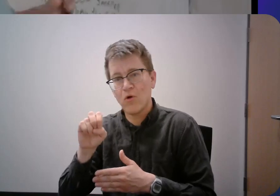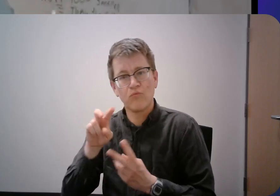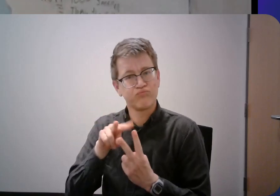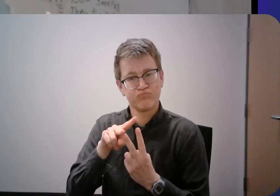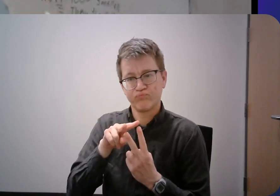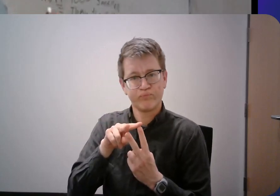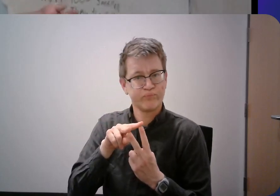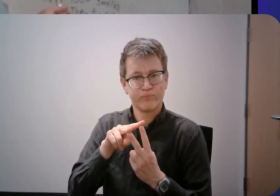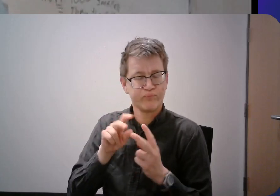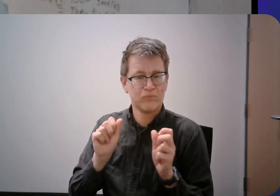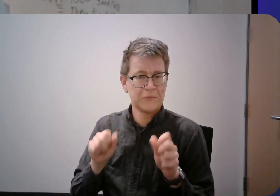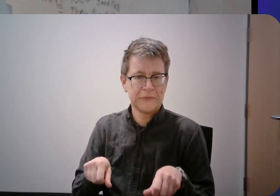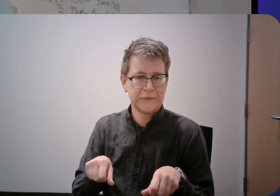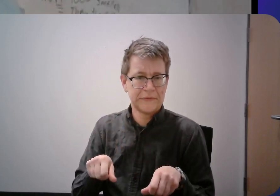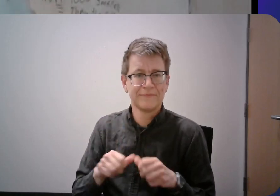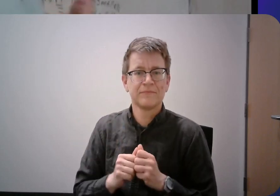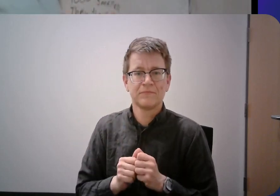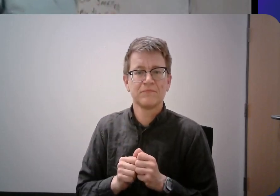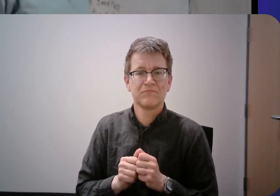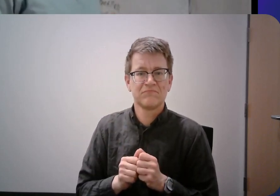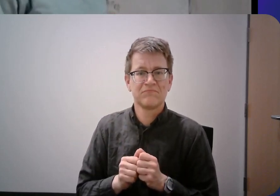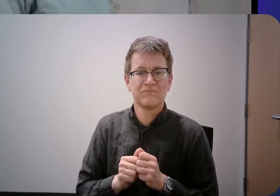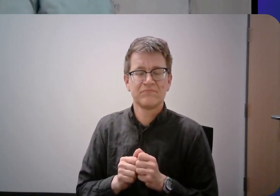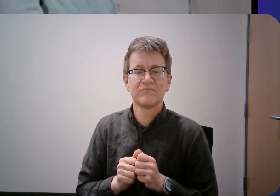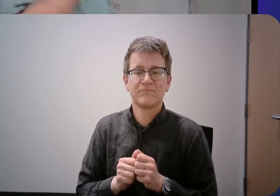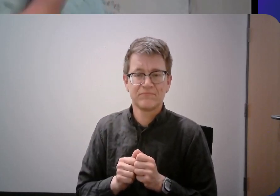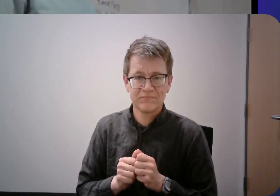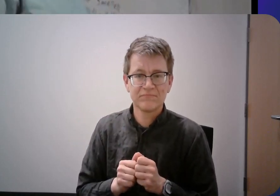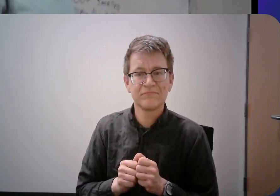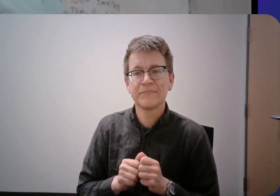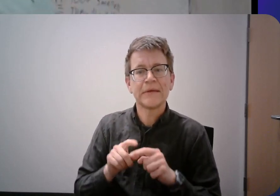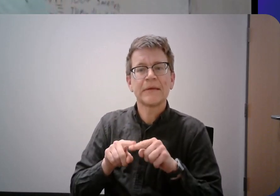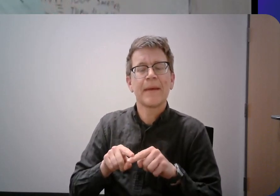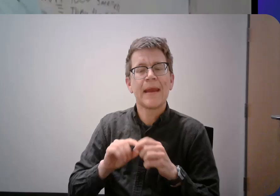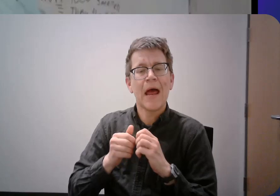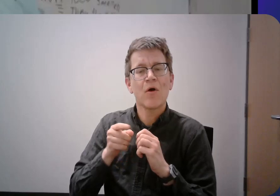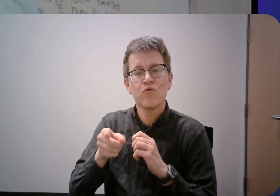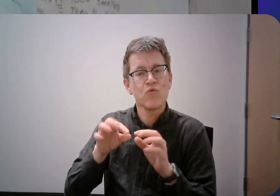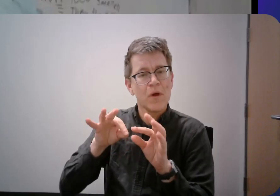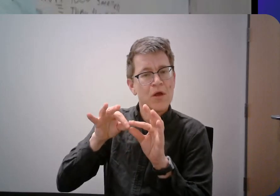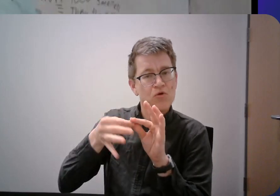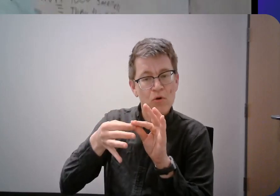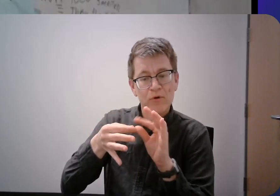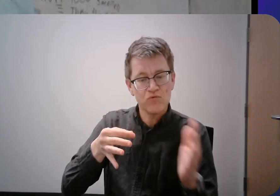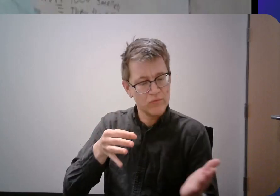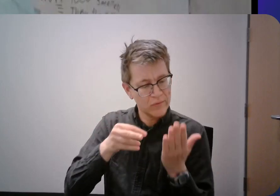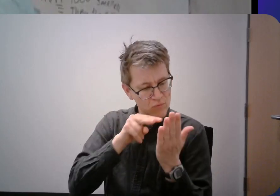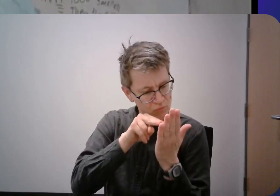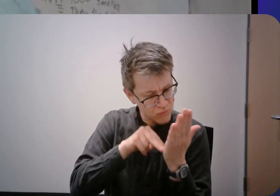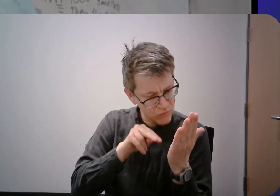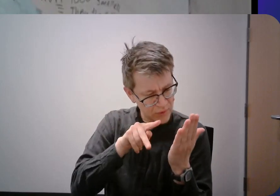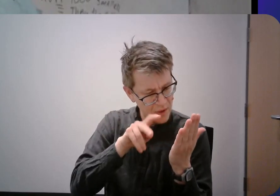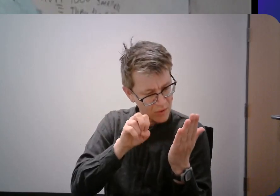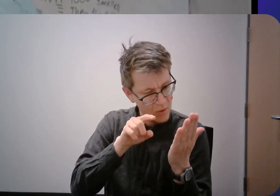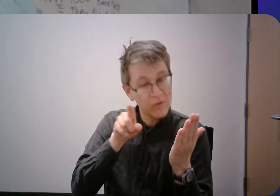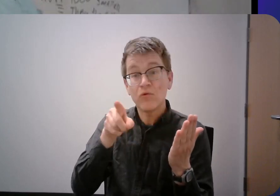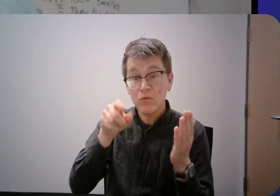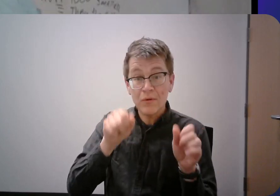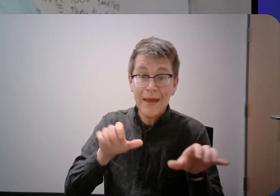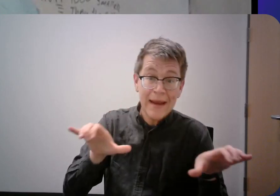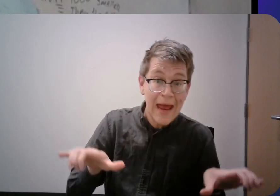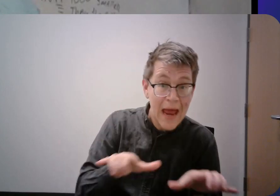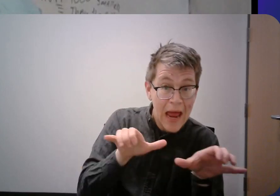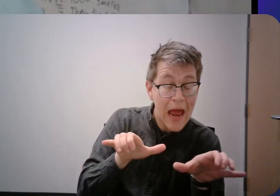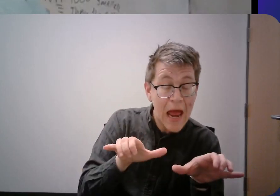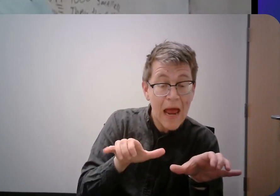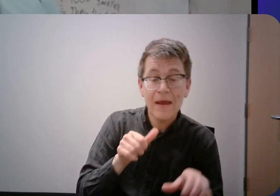can not do anything, which is also action. You can do something or you can do opposite. Okay? Does this make sense?